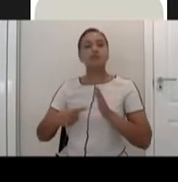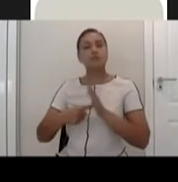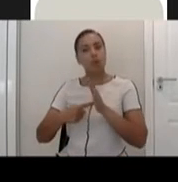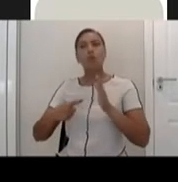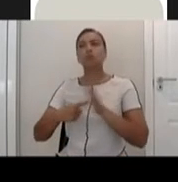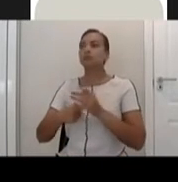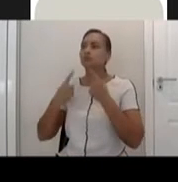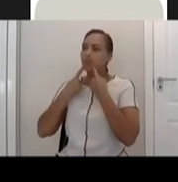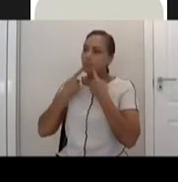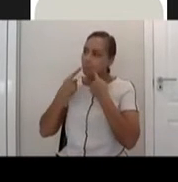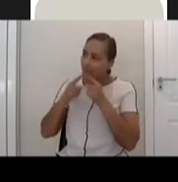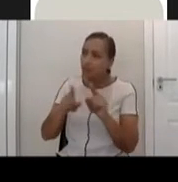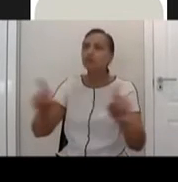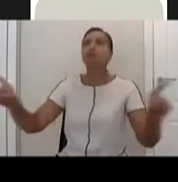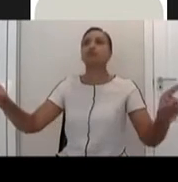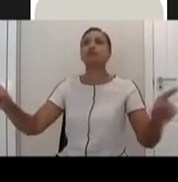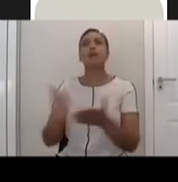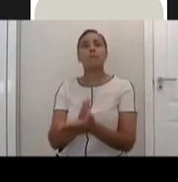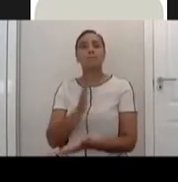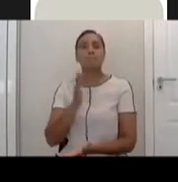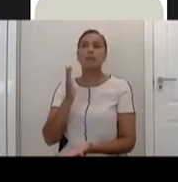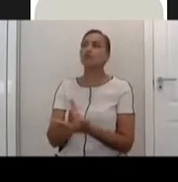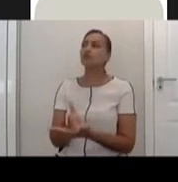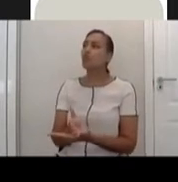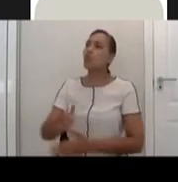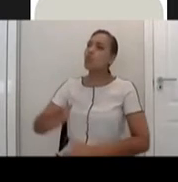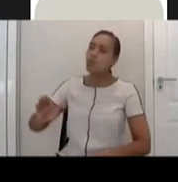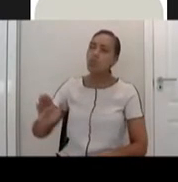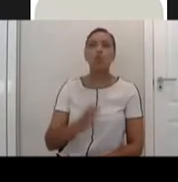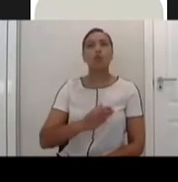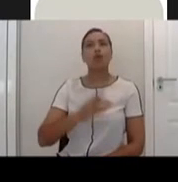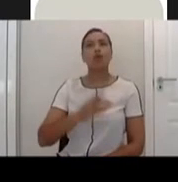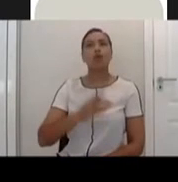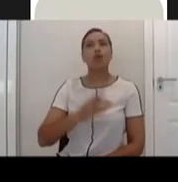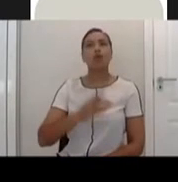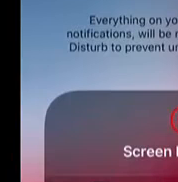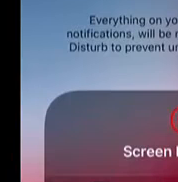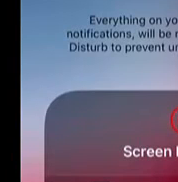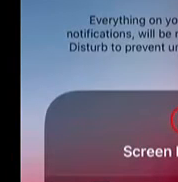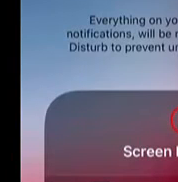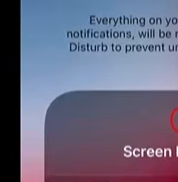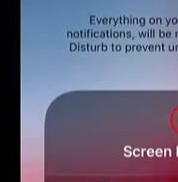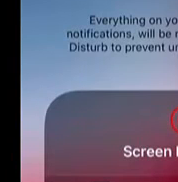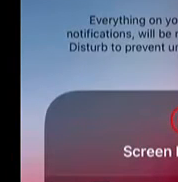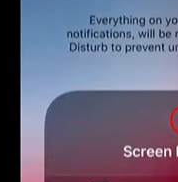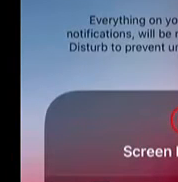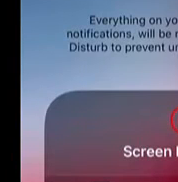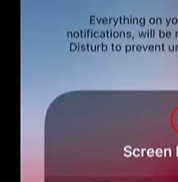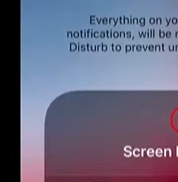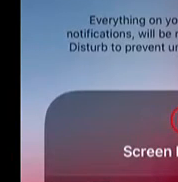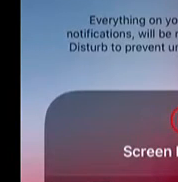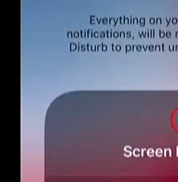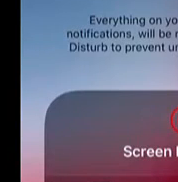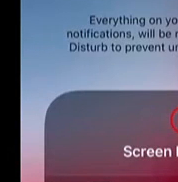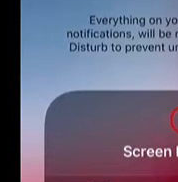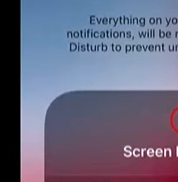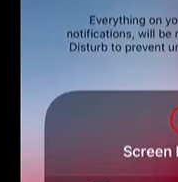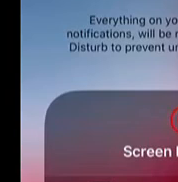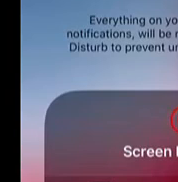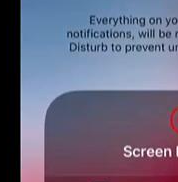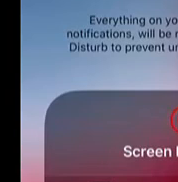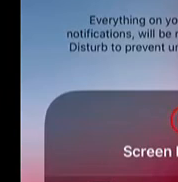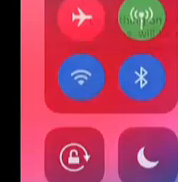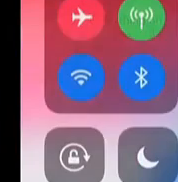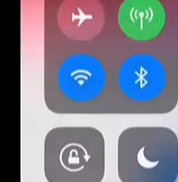of message to make sure that the information that we get through to local communities is culturally